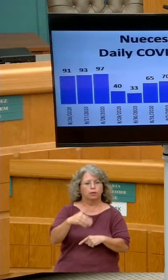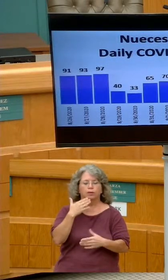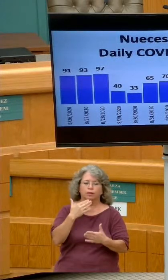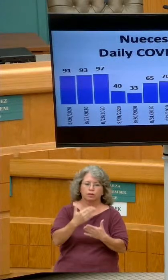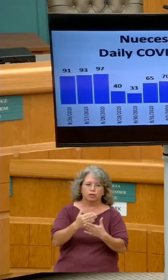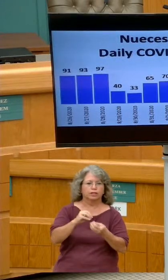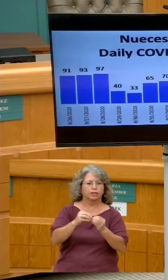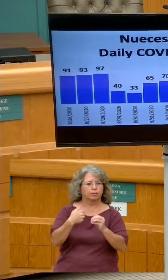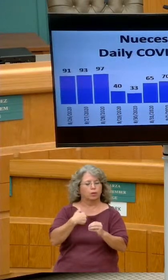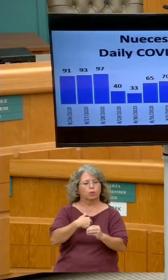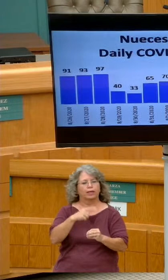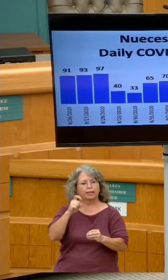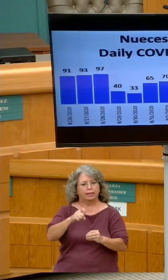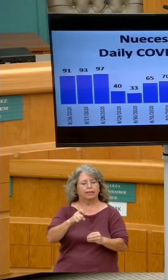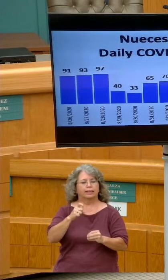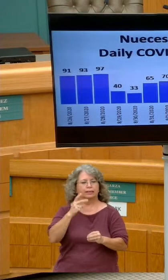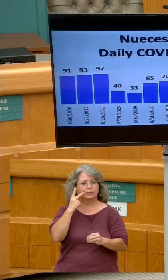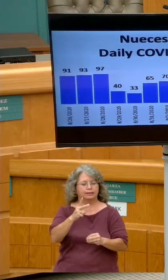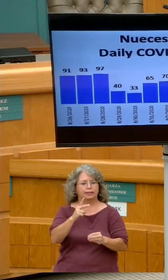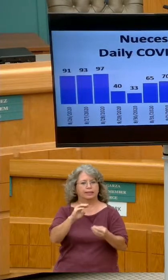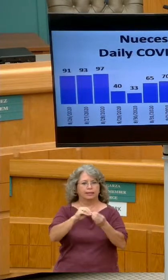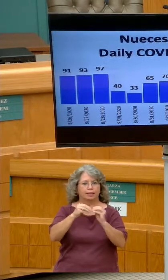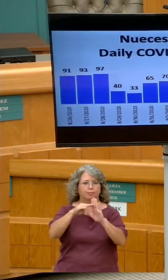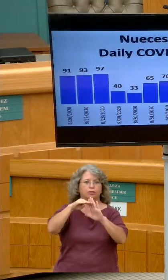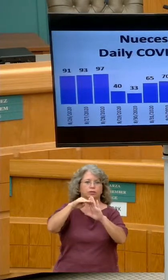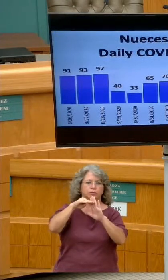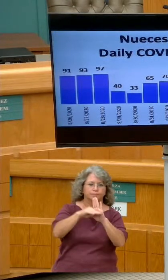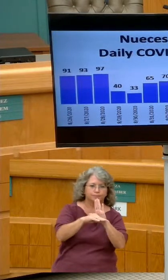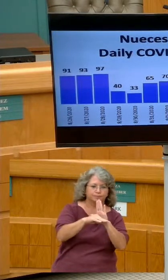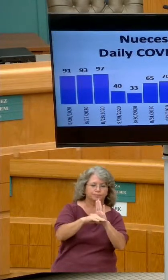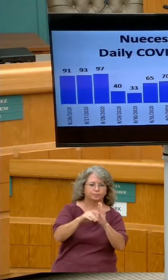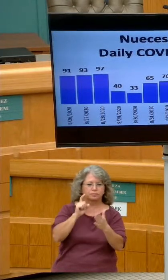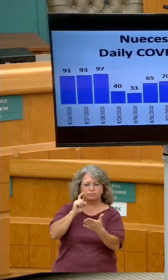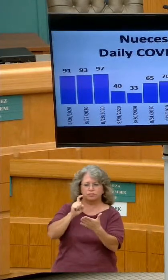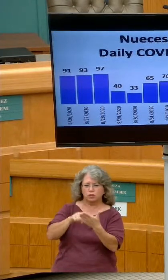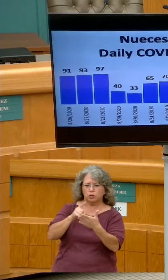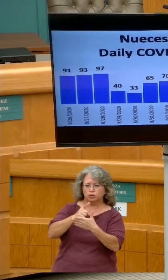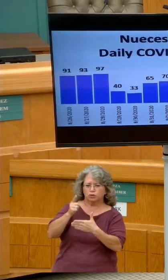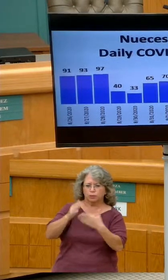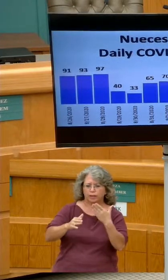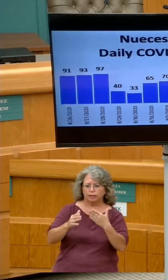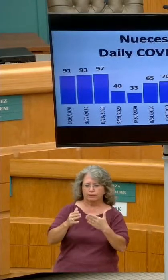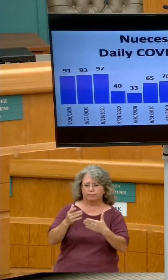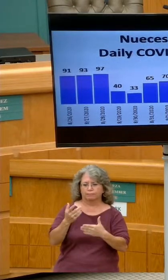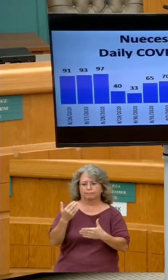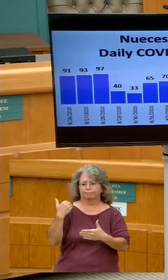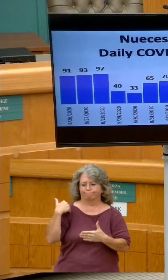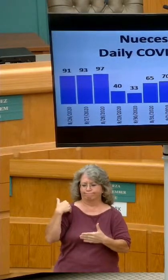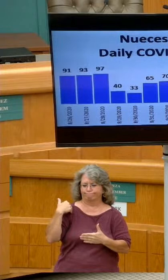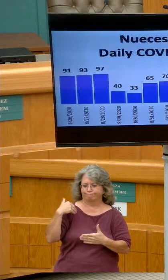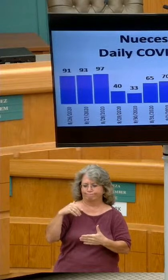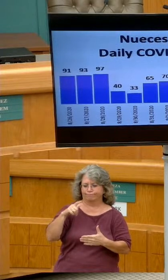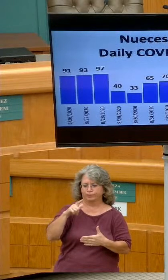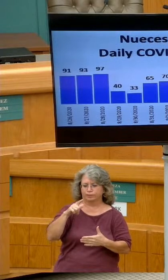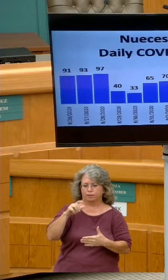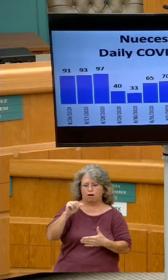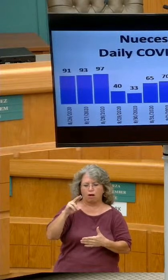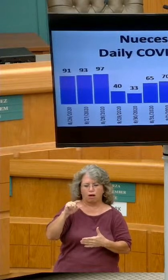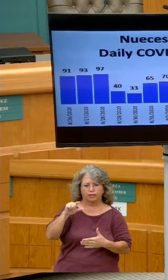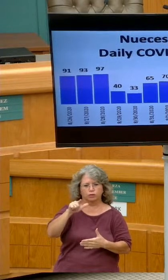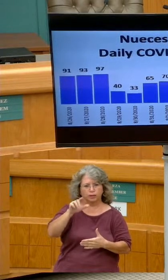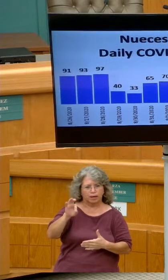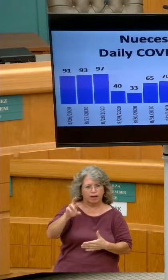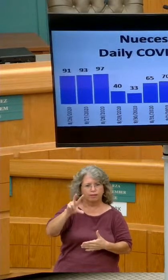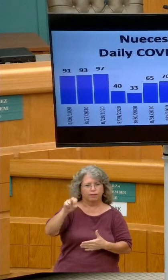these numbers to come down. And so if you look on the weekends, like the 29th and the 30th of August,